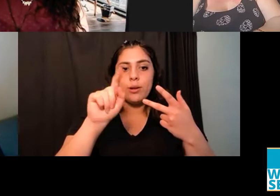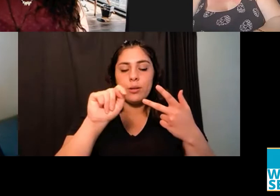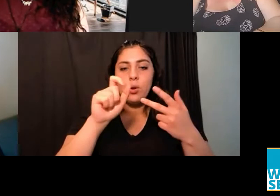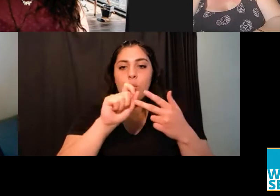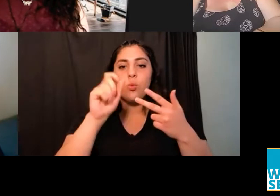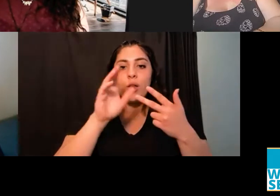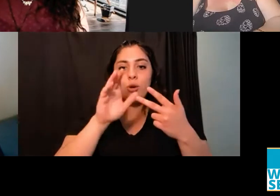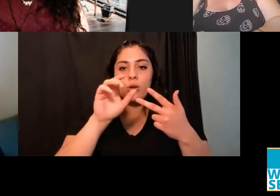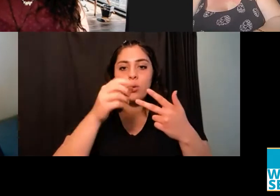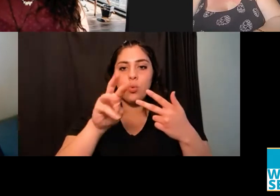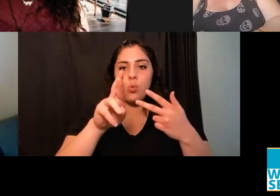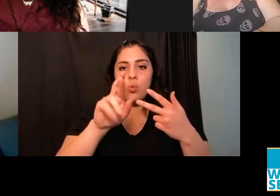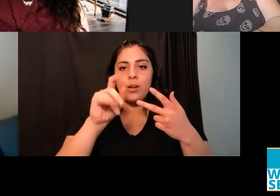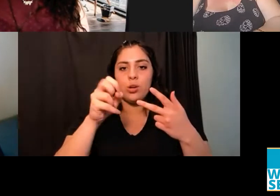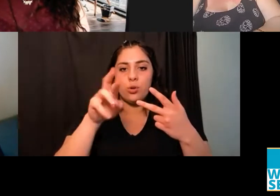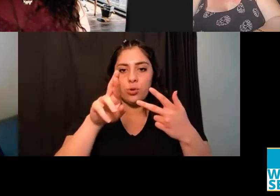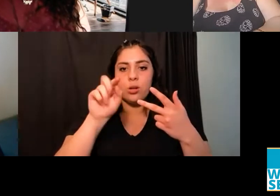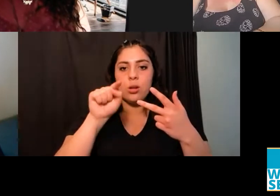rllucretwriter.com. So that's